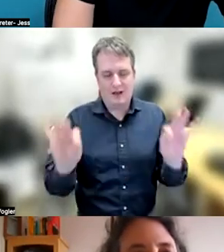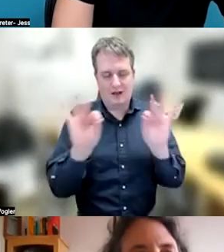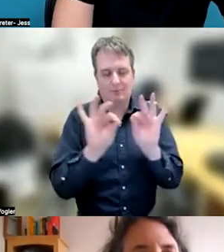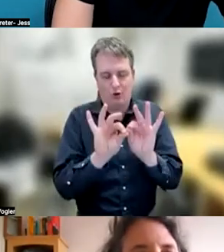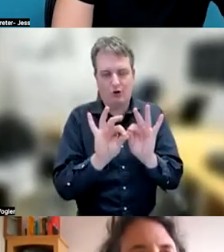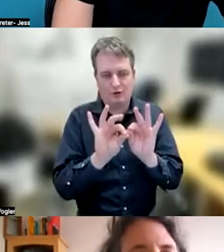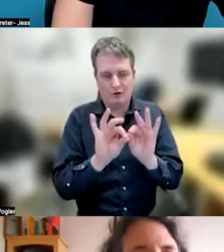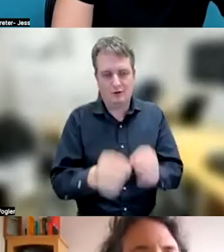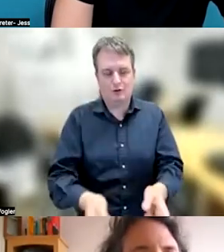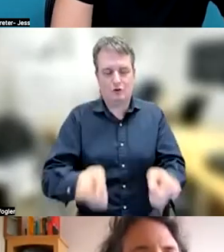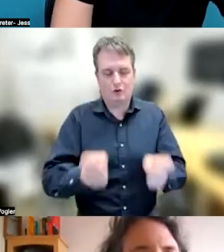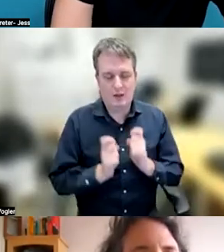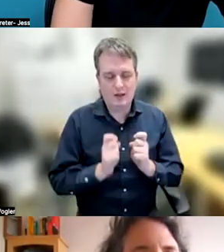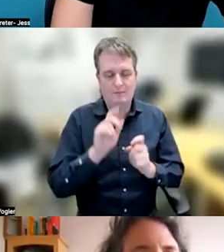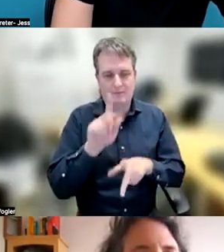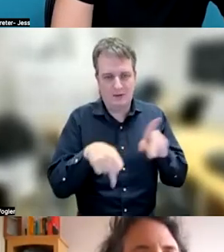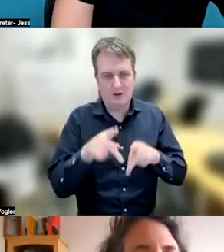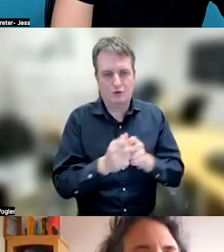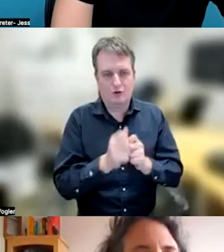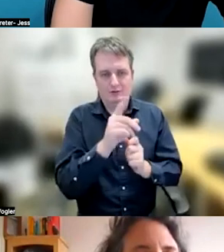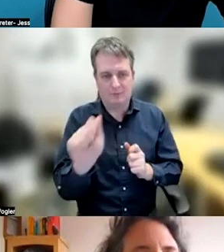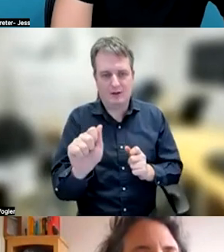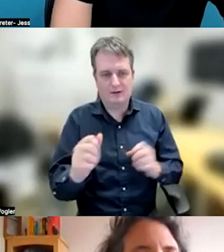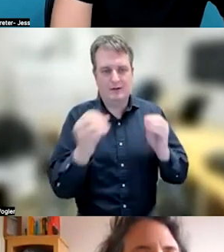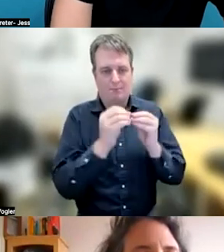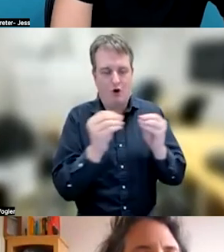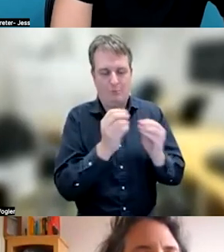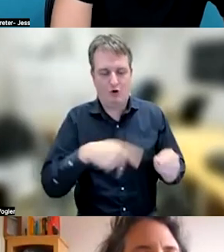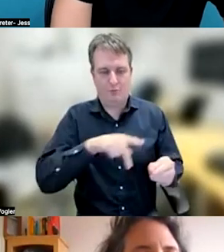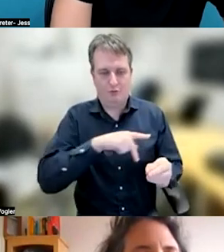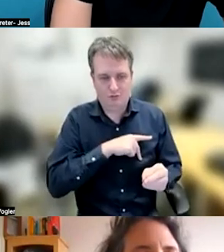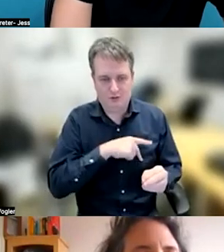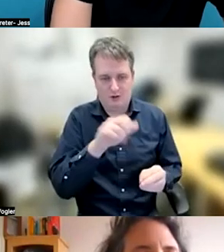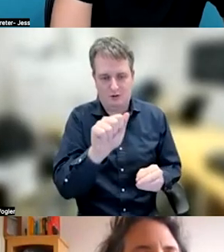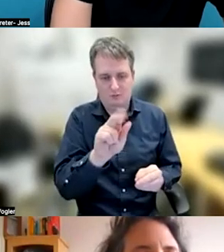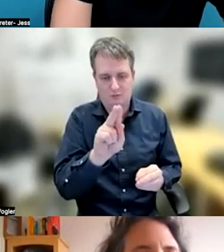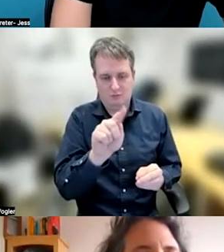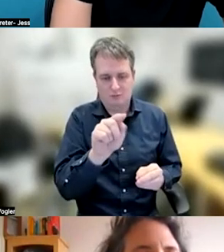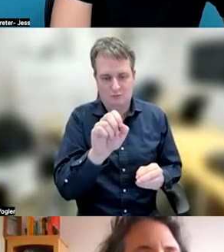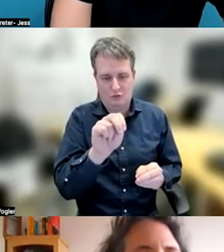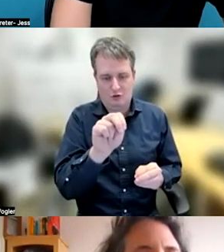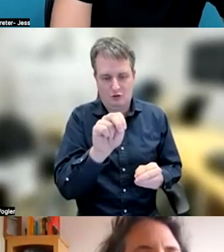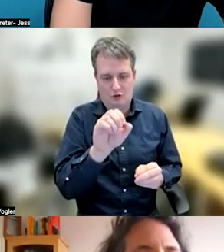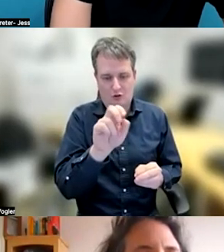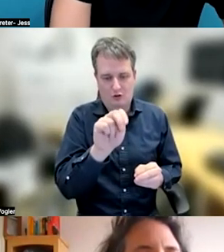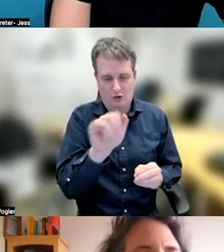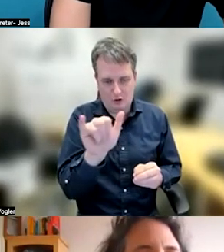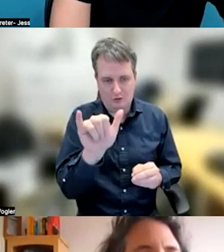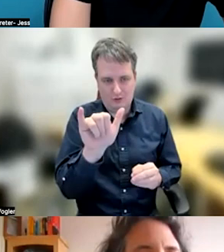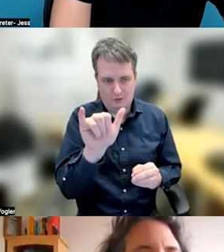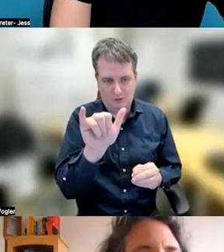And also, I do feel like it's very valuable to give people with disabilities more of a